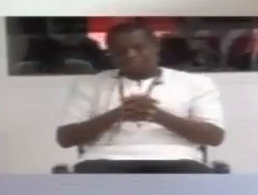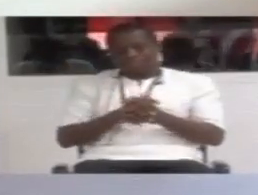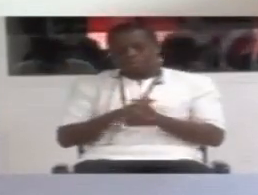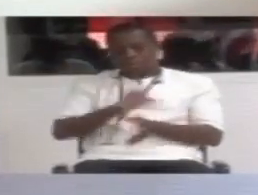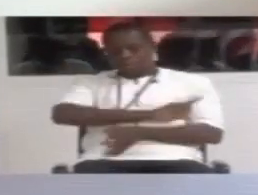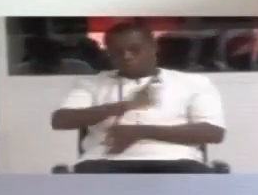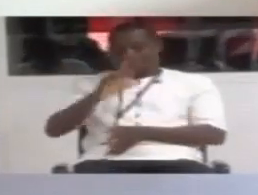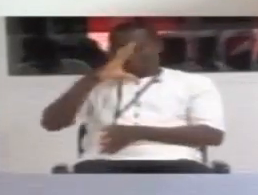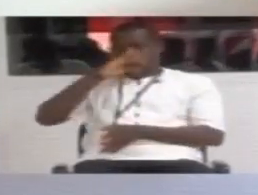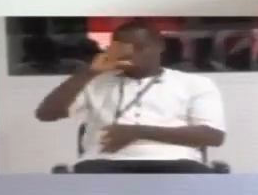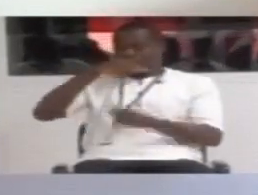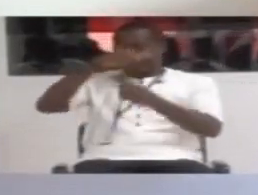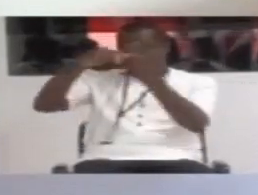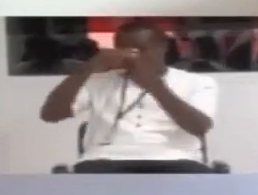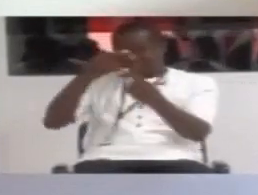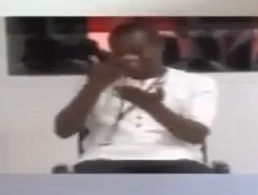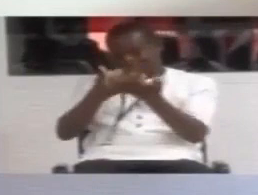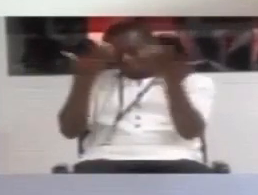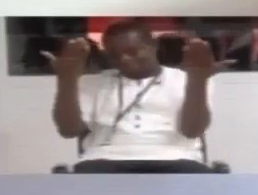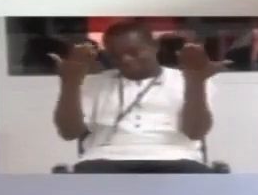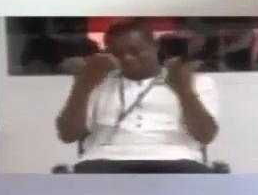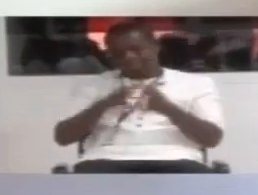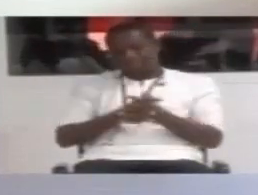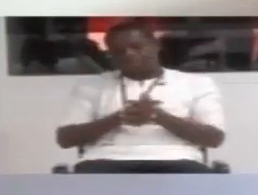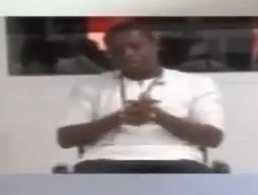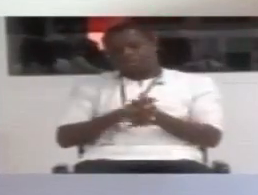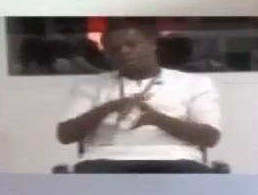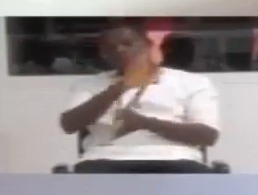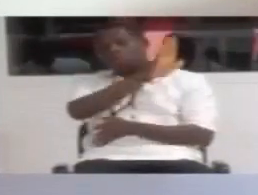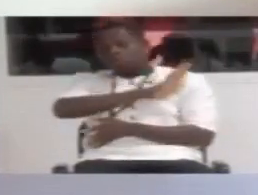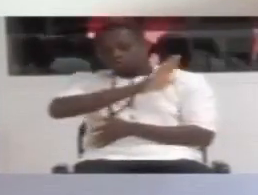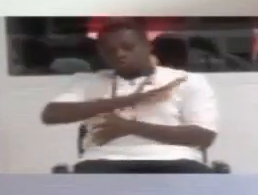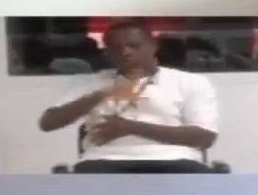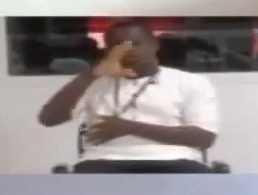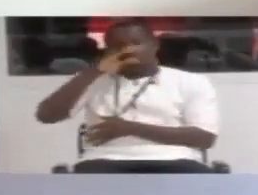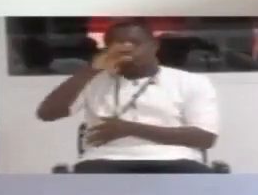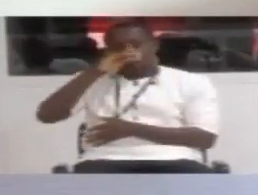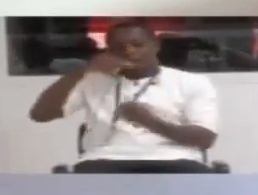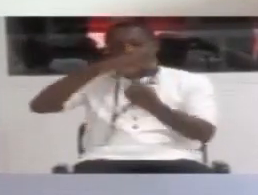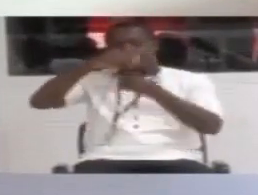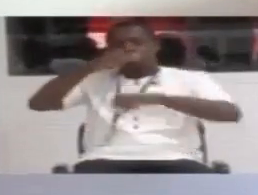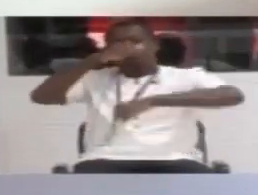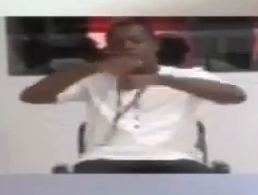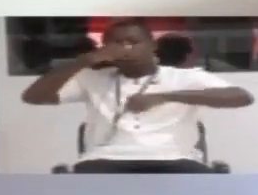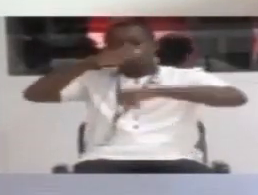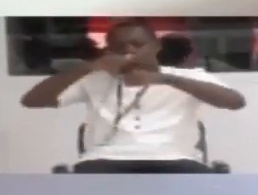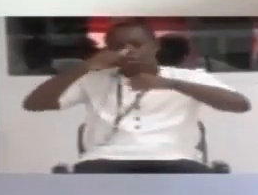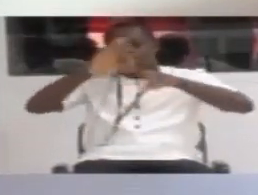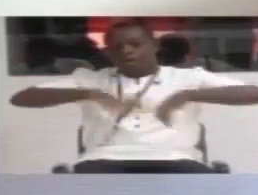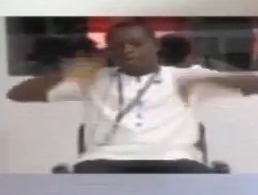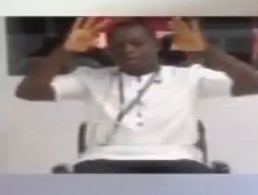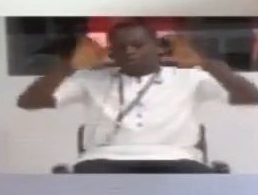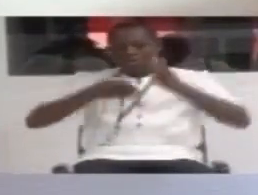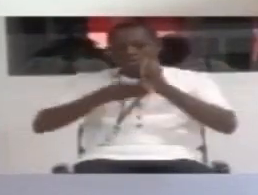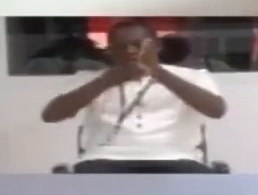talked about that. Wax nañ bir yoyu. We also talked about the torture of Imam Babali or the 3 imams,